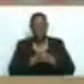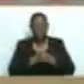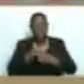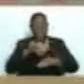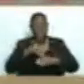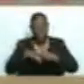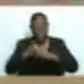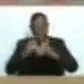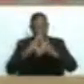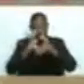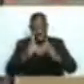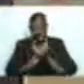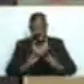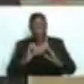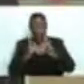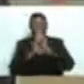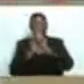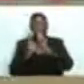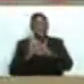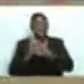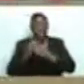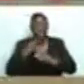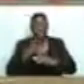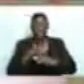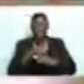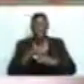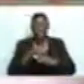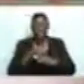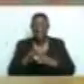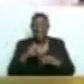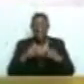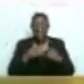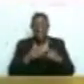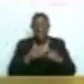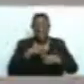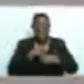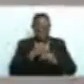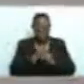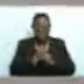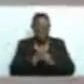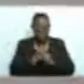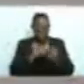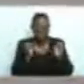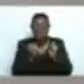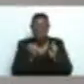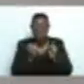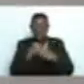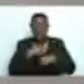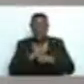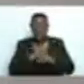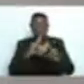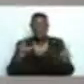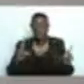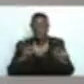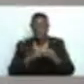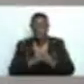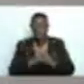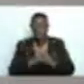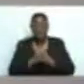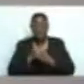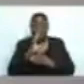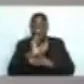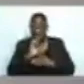Assembly, he spoke to us over and over about the small things that make a really big difference. Being on time, being